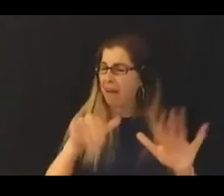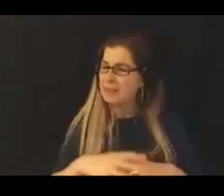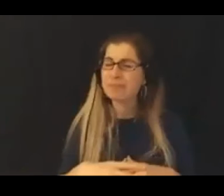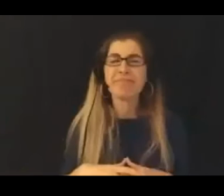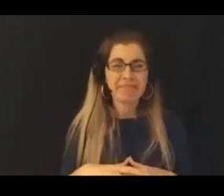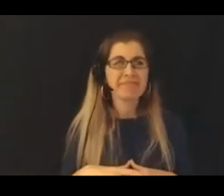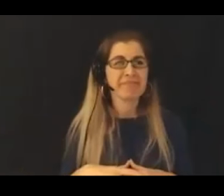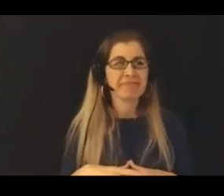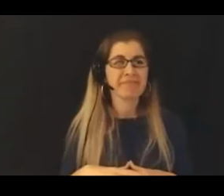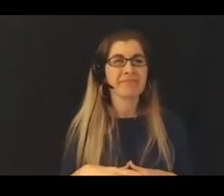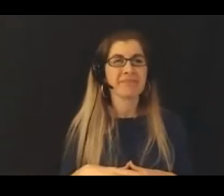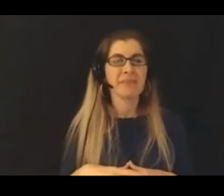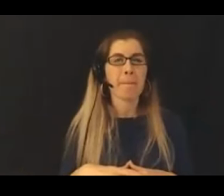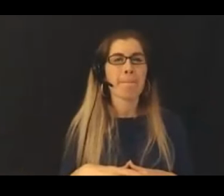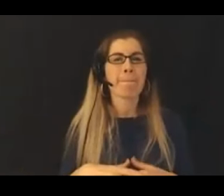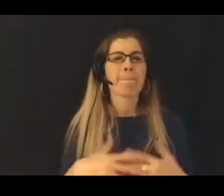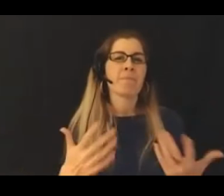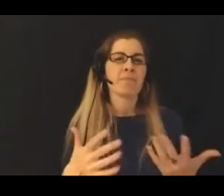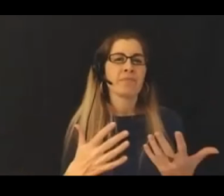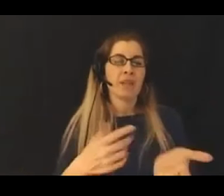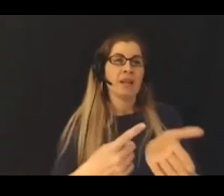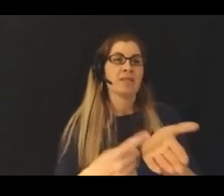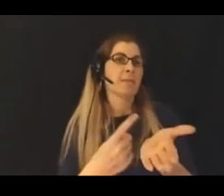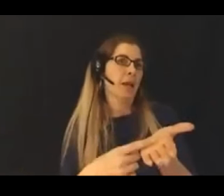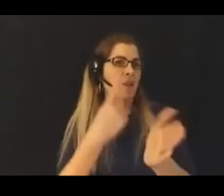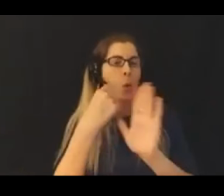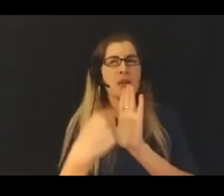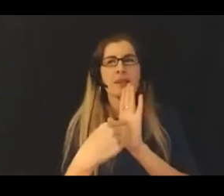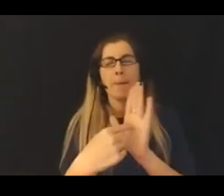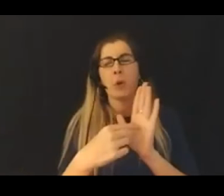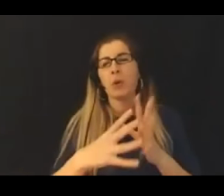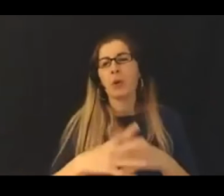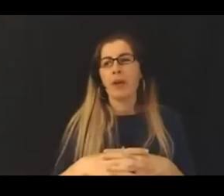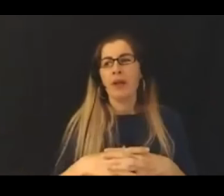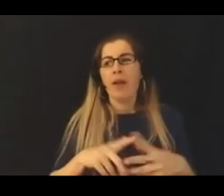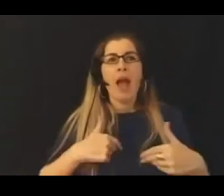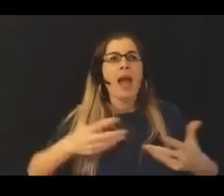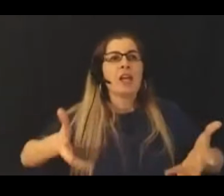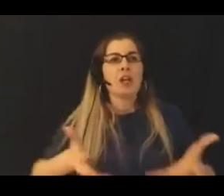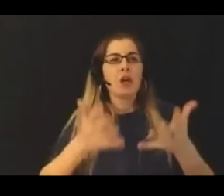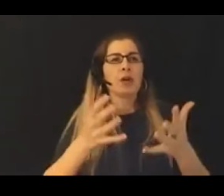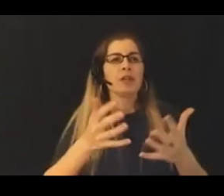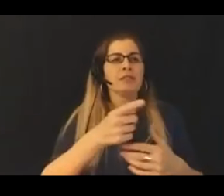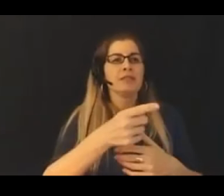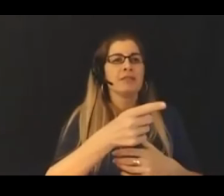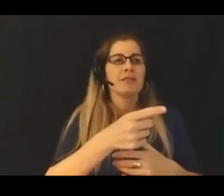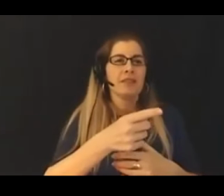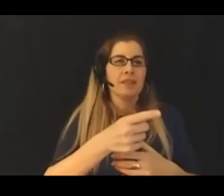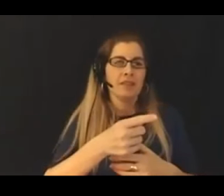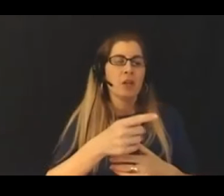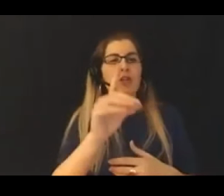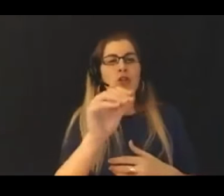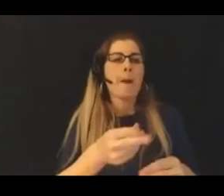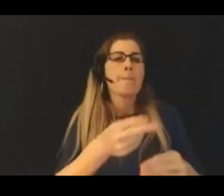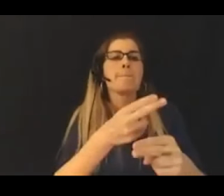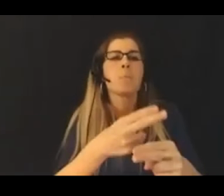as inspiration. And so a lot of times, for instance, I might encourage dancers to do a brief improvisational exercise